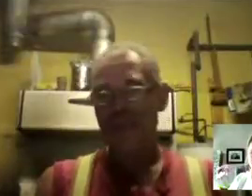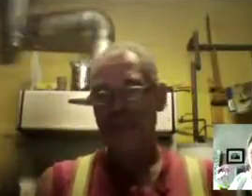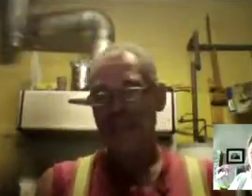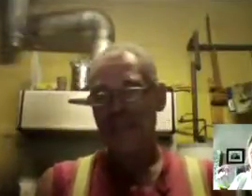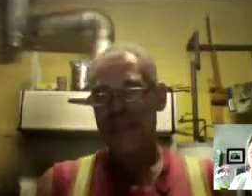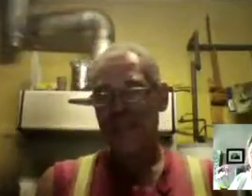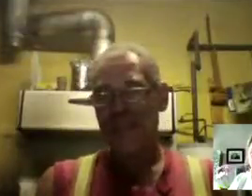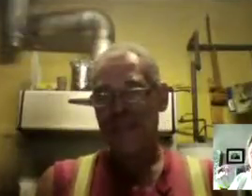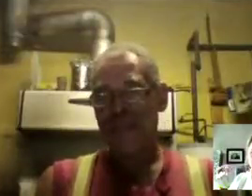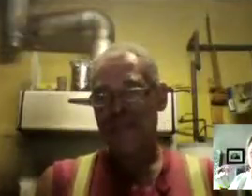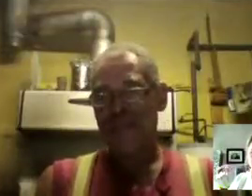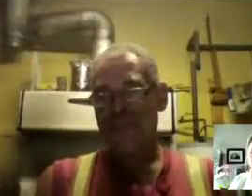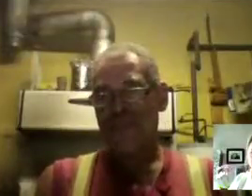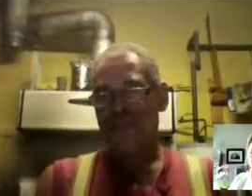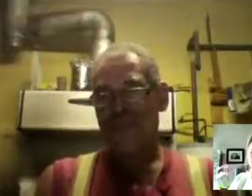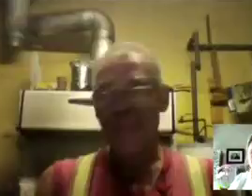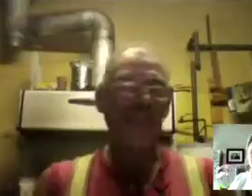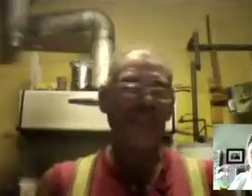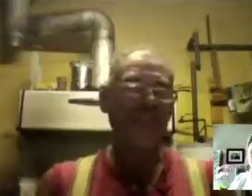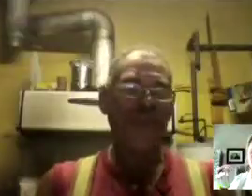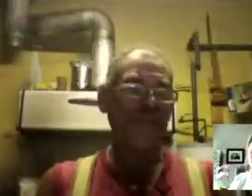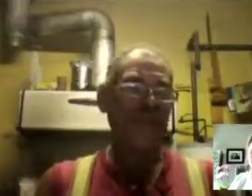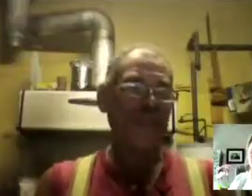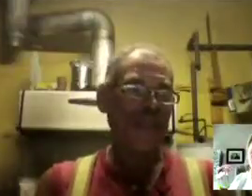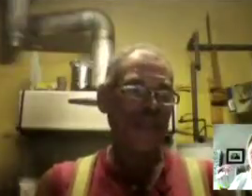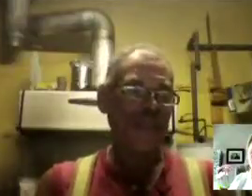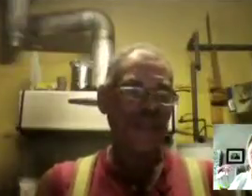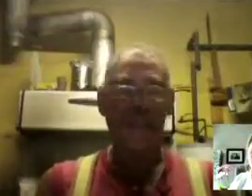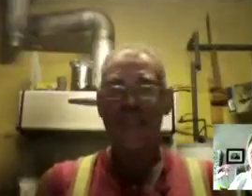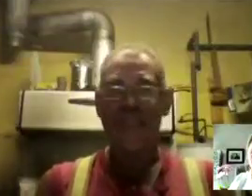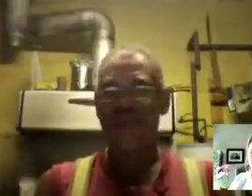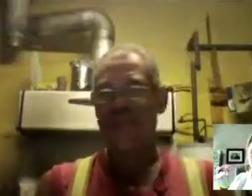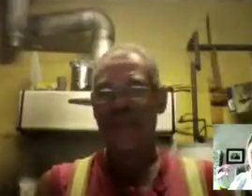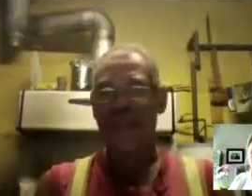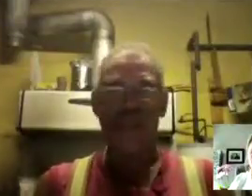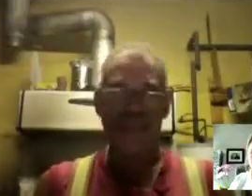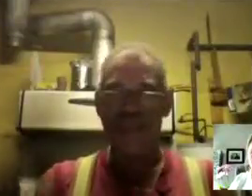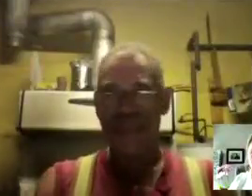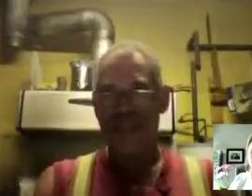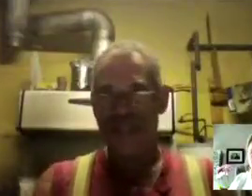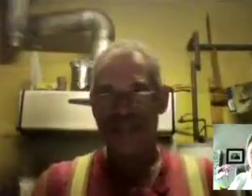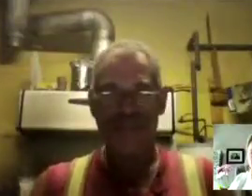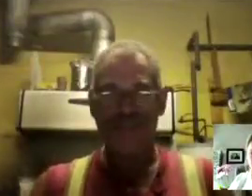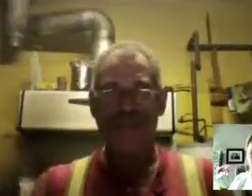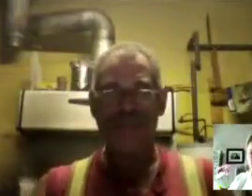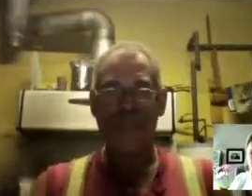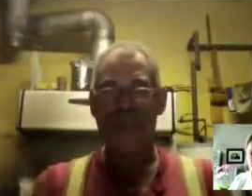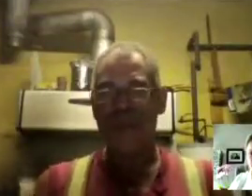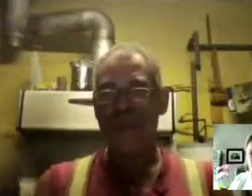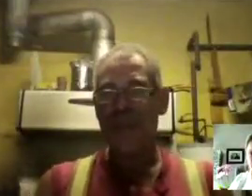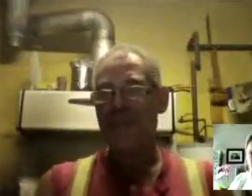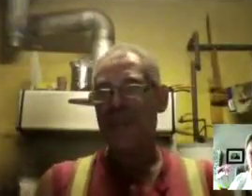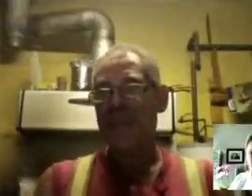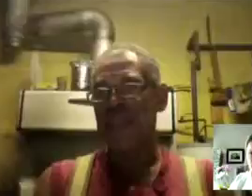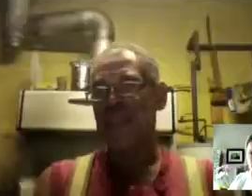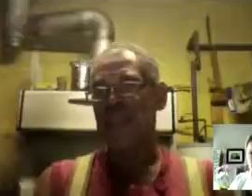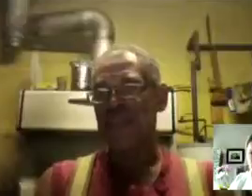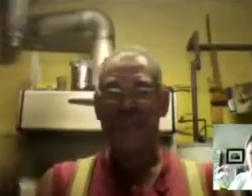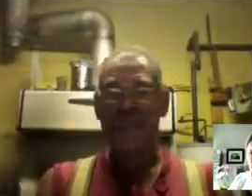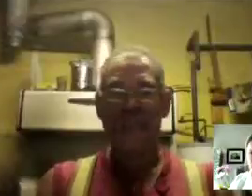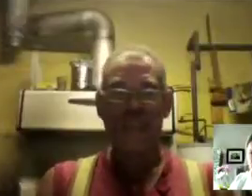when we set up a meeting, I decided, well, I'll just take one of the drums I had made along and show her what I've been